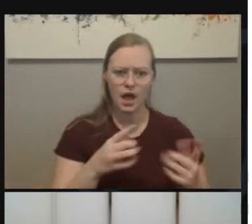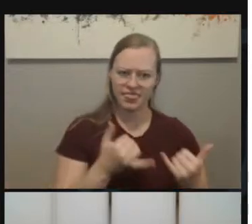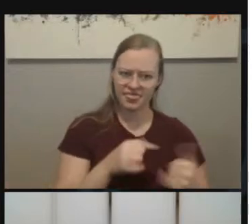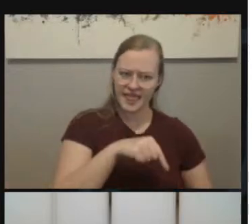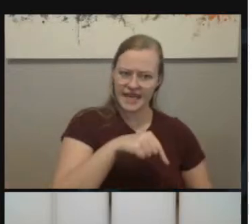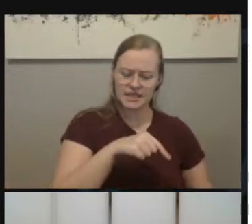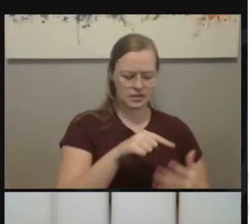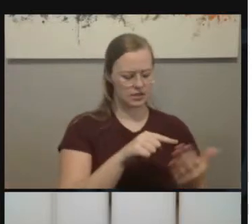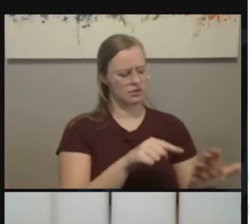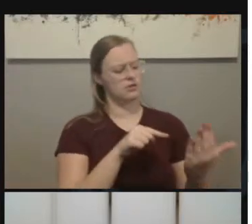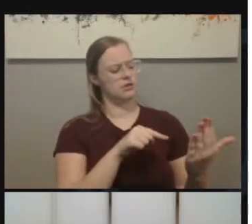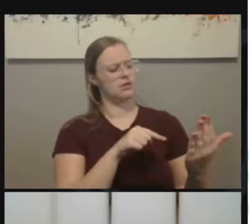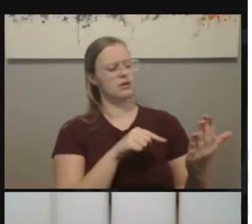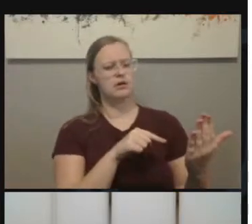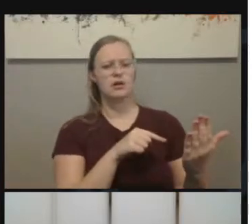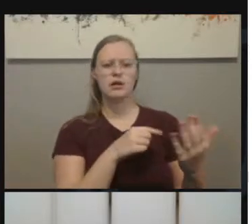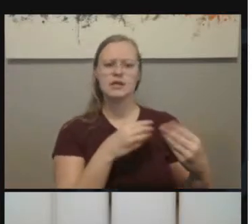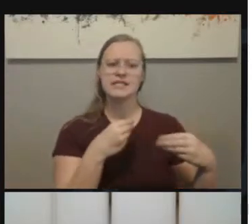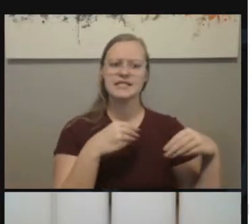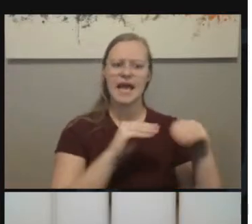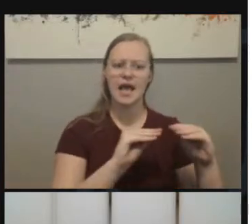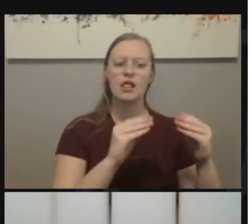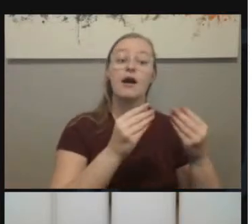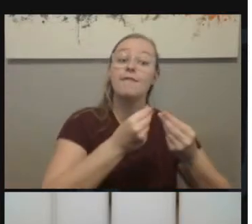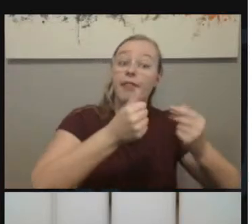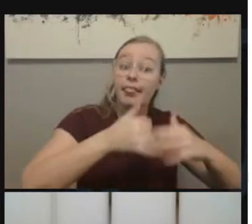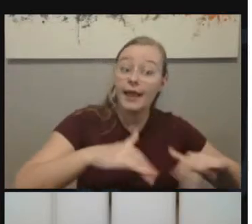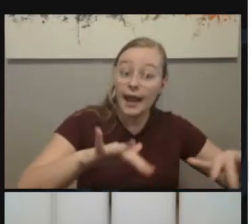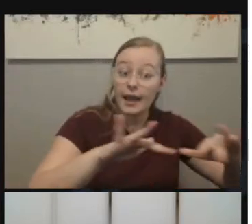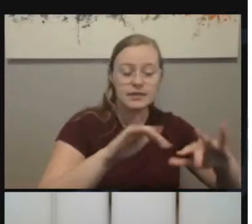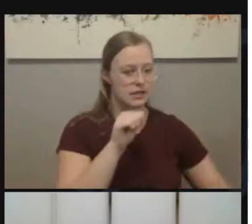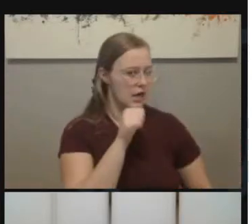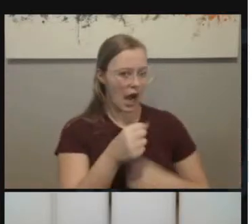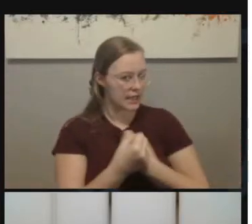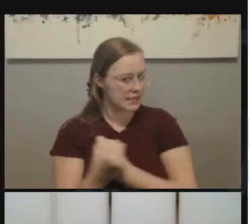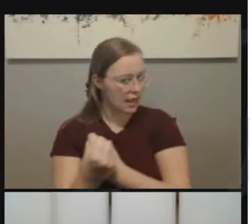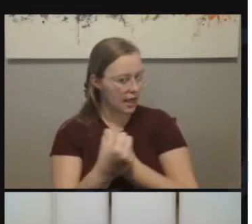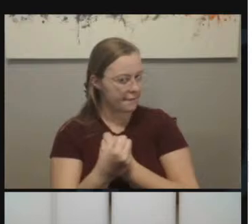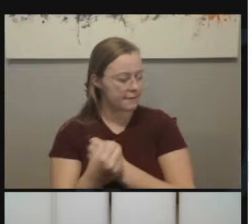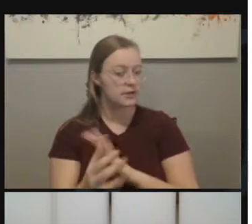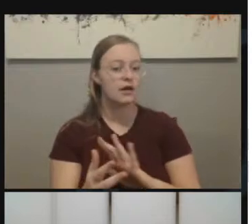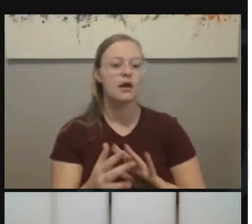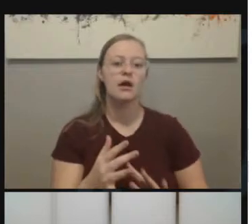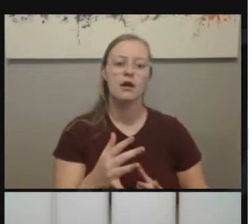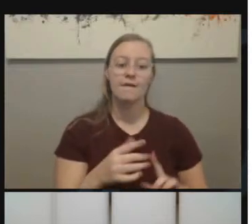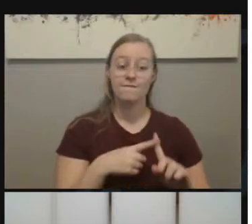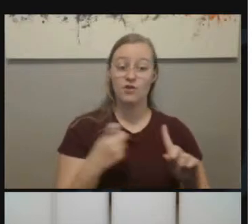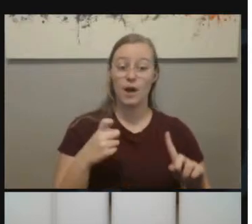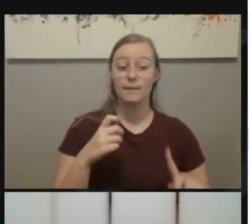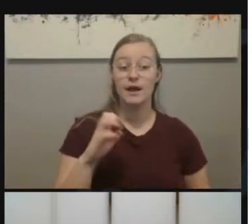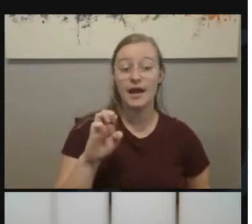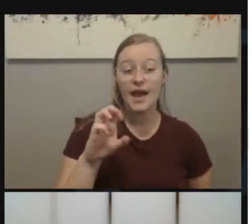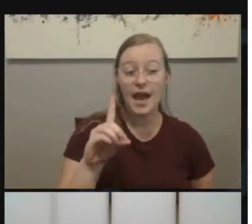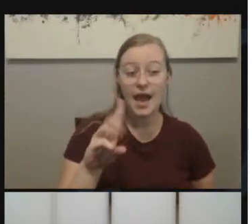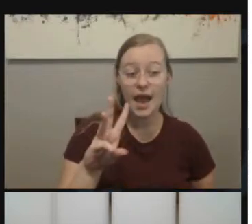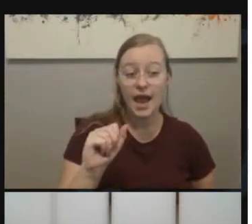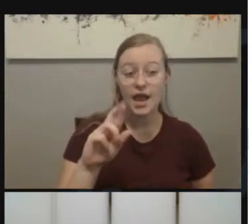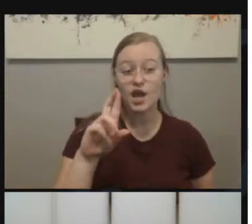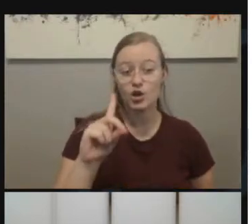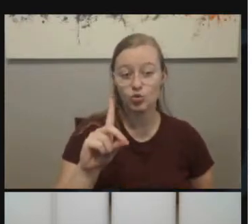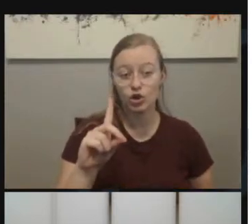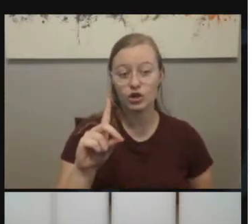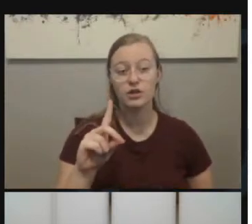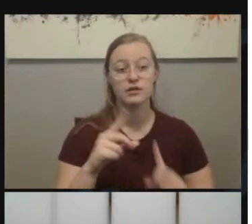the sale of land, not slaves, by one Edward Lloyd of Talbot